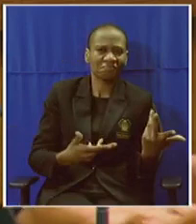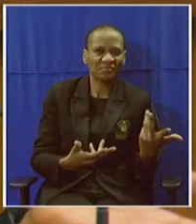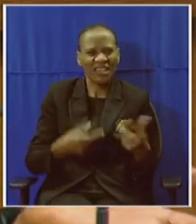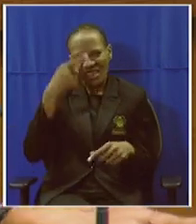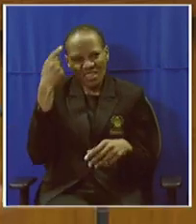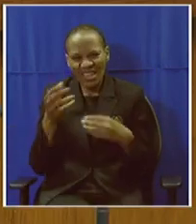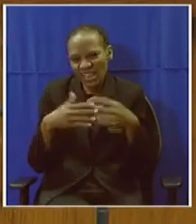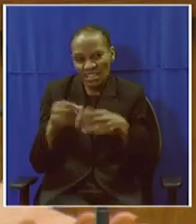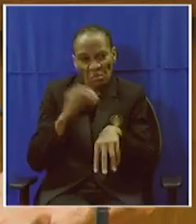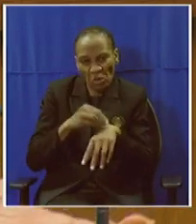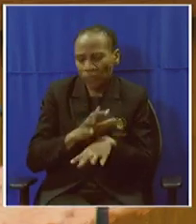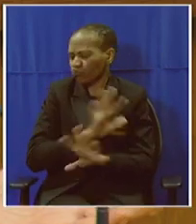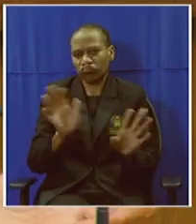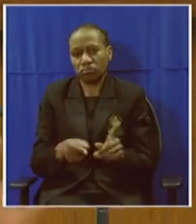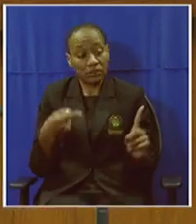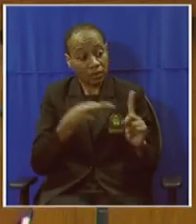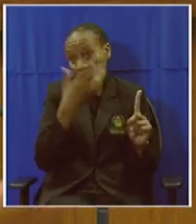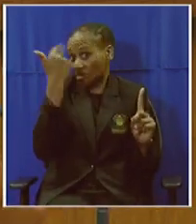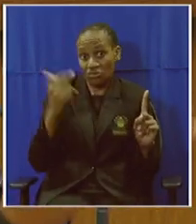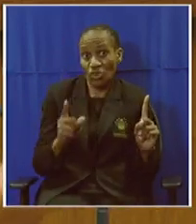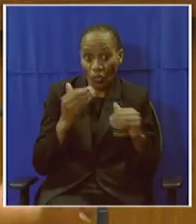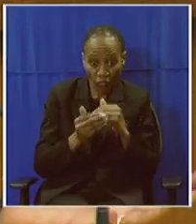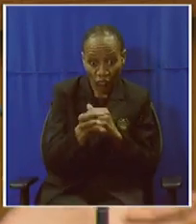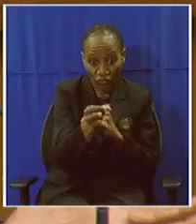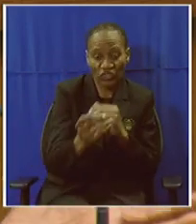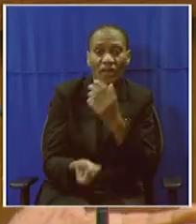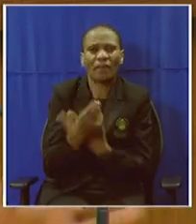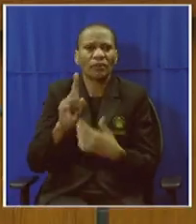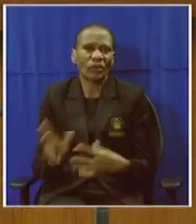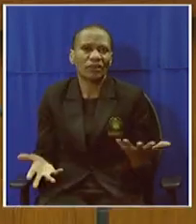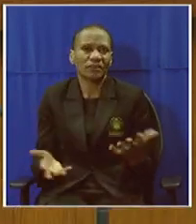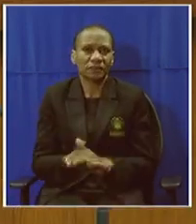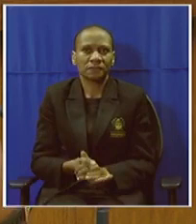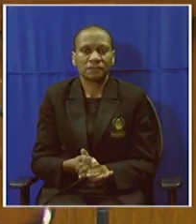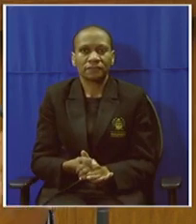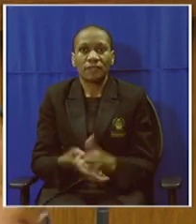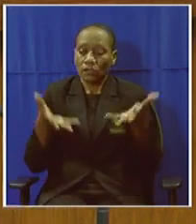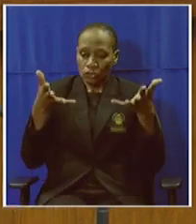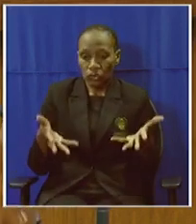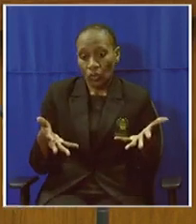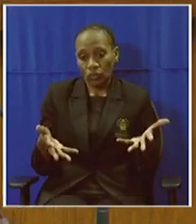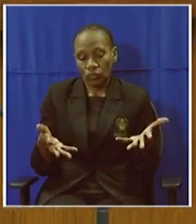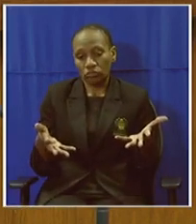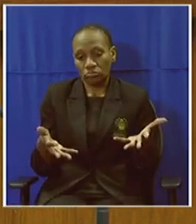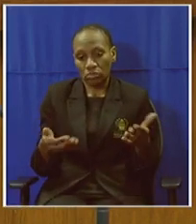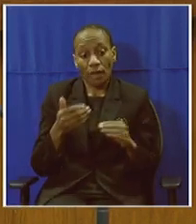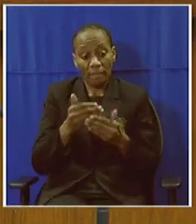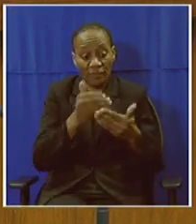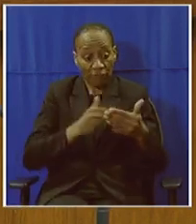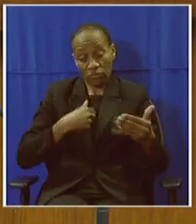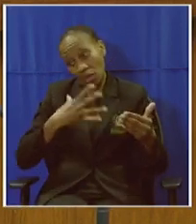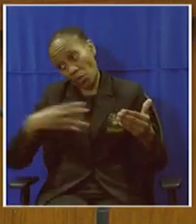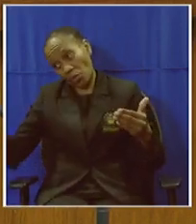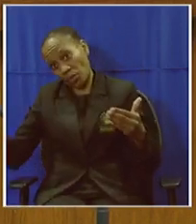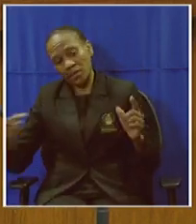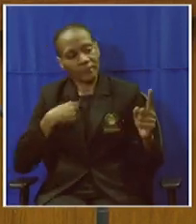was anything. She didn't know either what she meant, I think. So just before I left, I